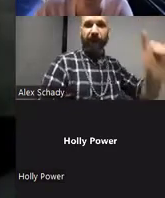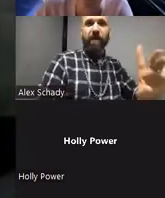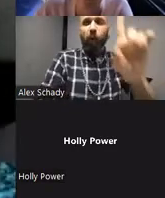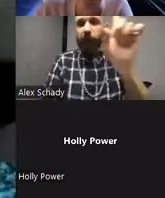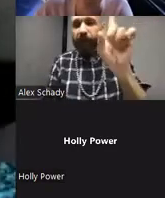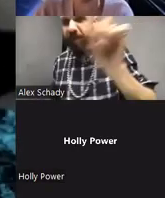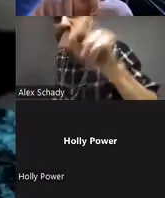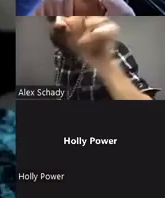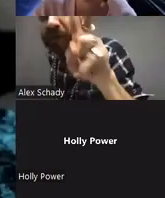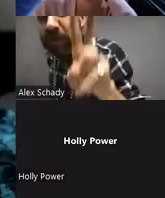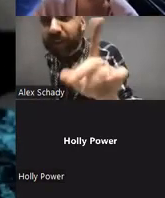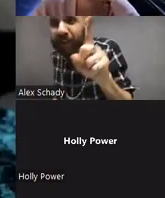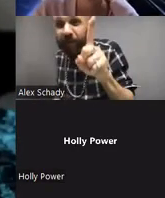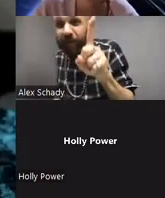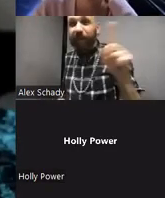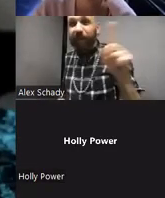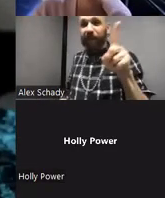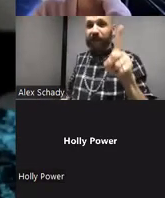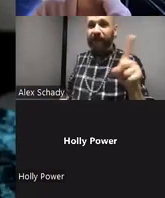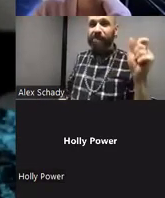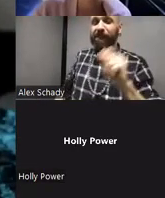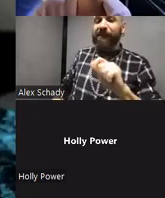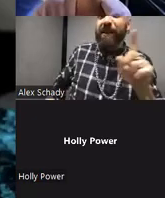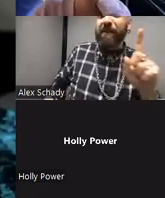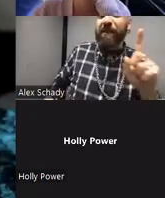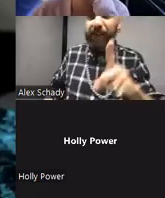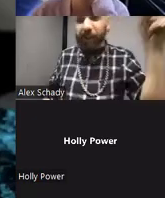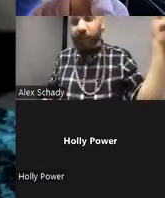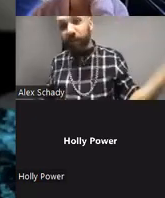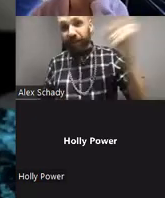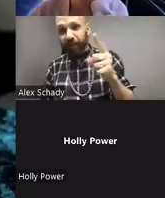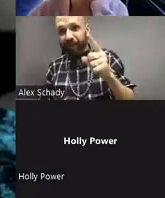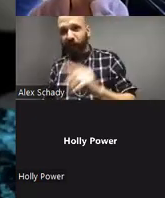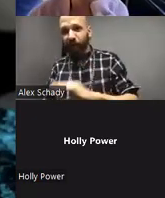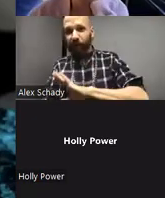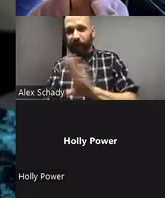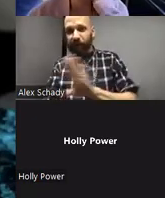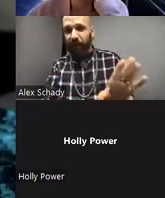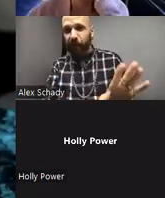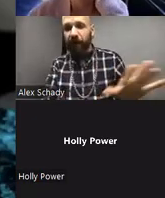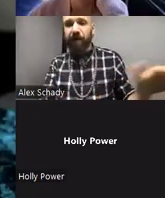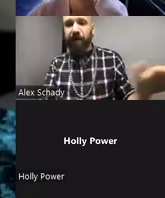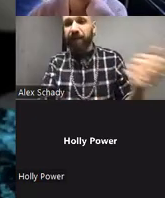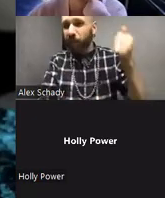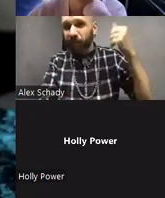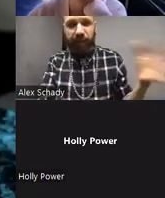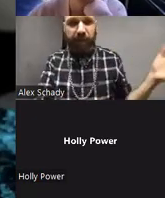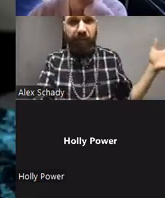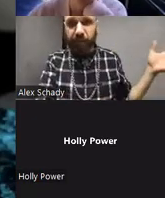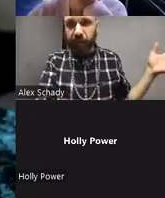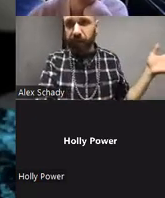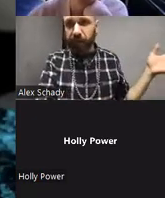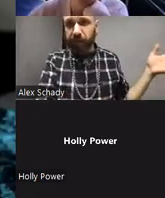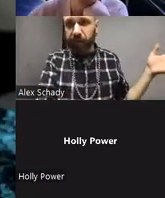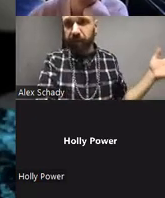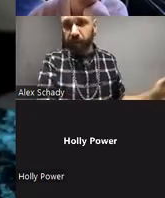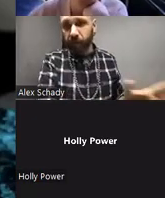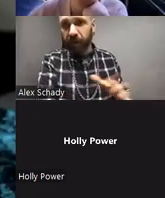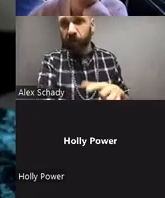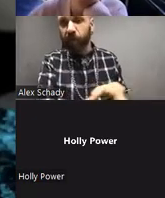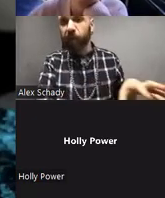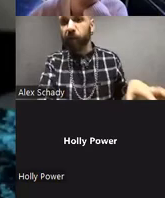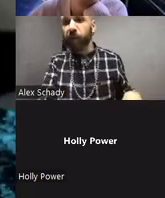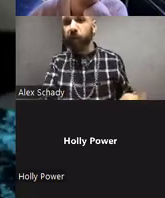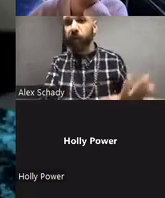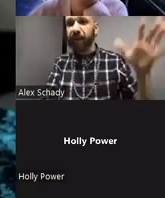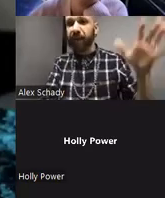I'll stop there. So two last things, just very, very quickly, I promise. First is that we're doing another set of workshops coming up, and we've ventured even further into the